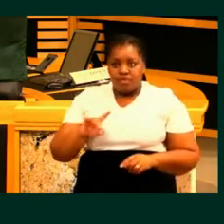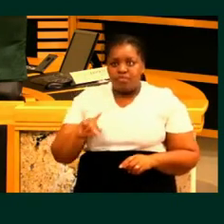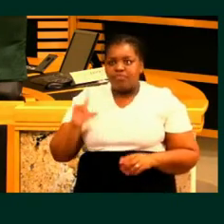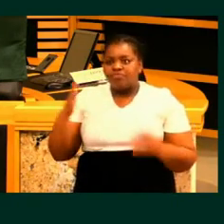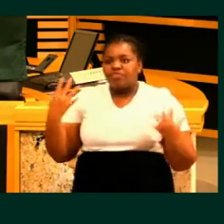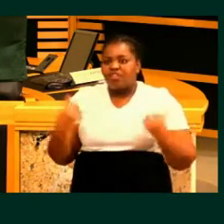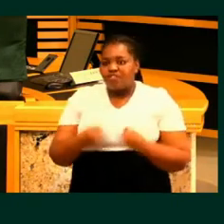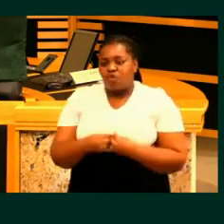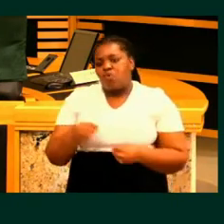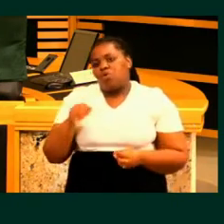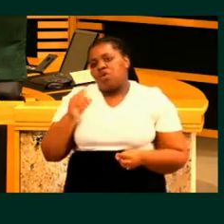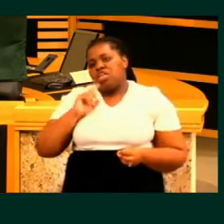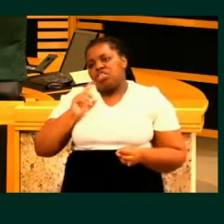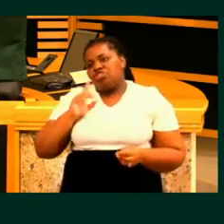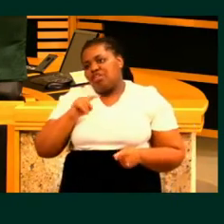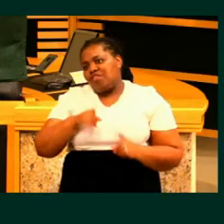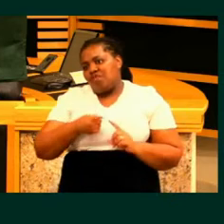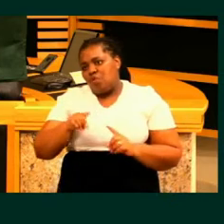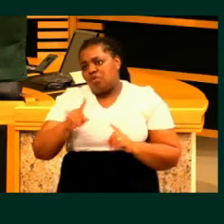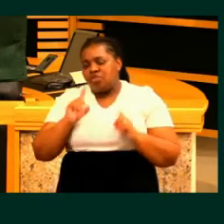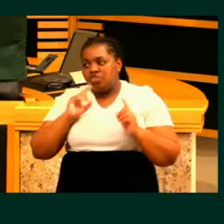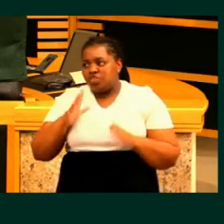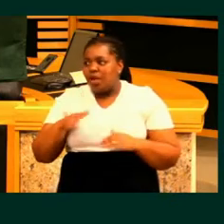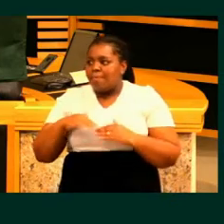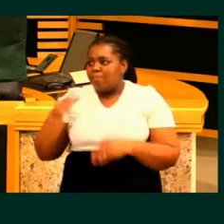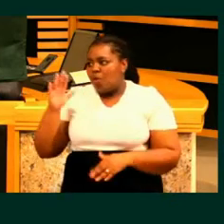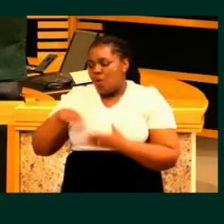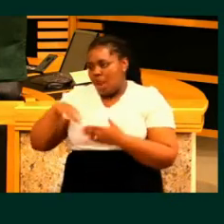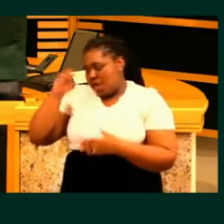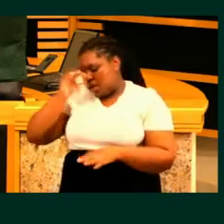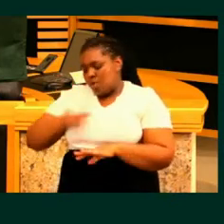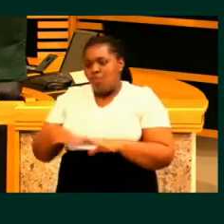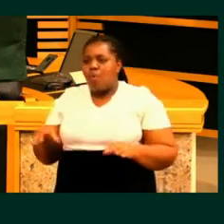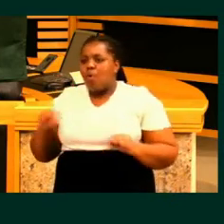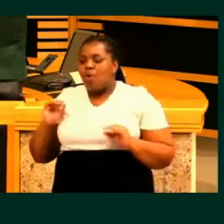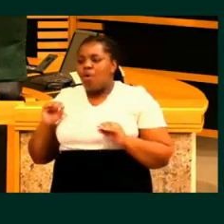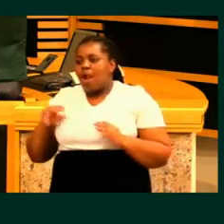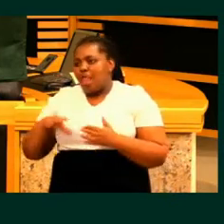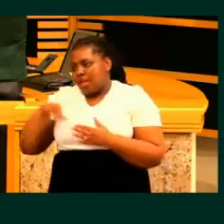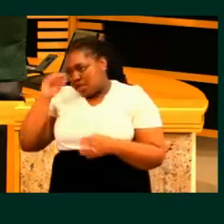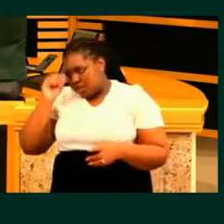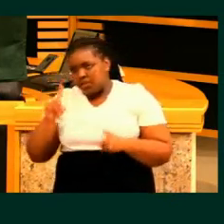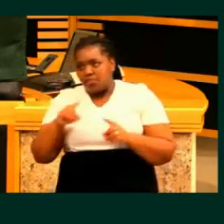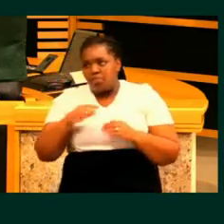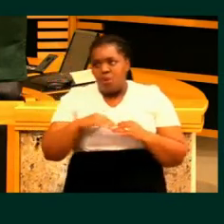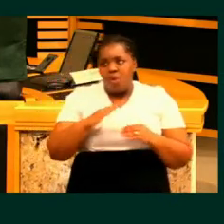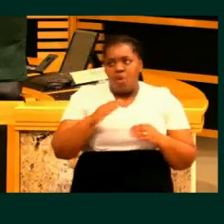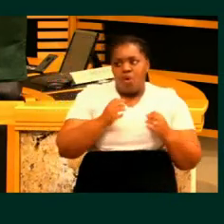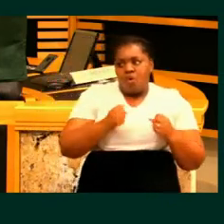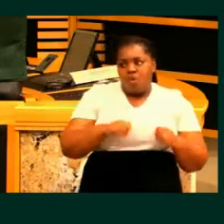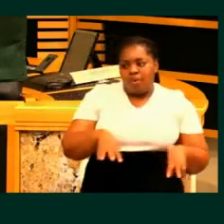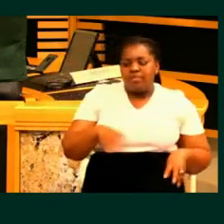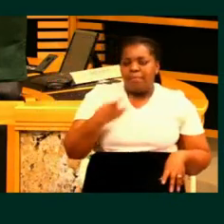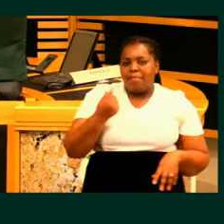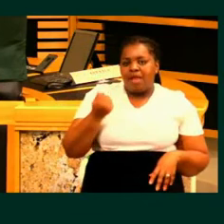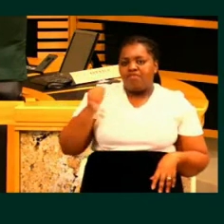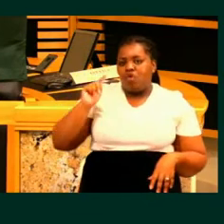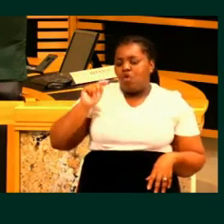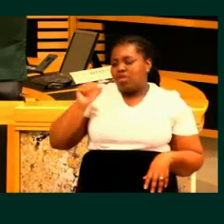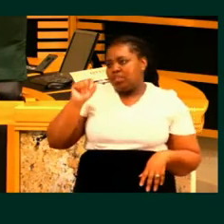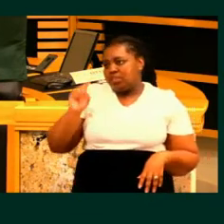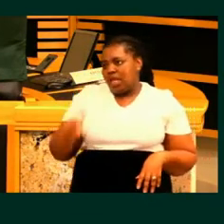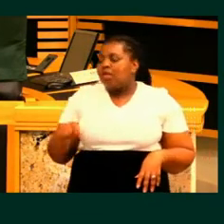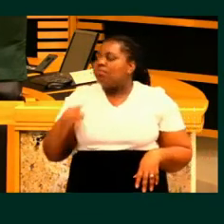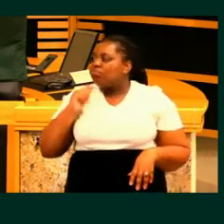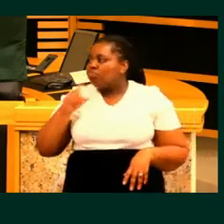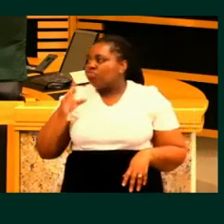teachers for teaching more Learners not learning and more wasted t tax money the da also finds